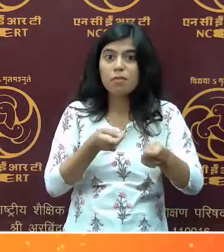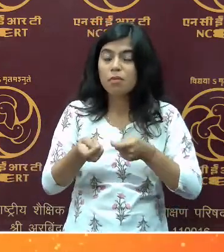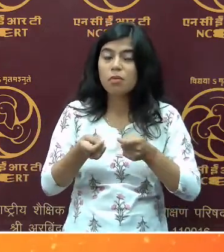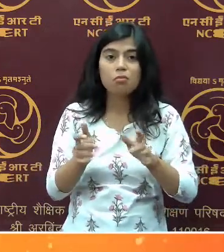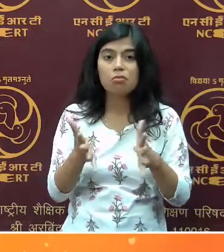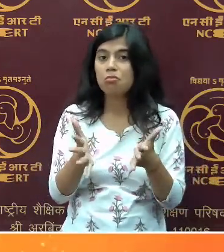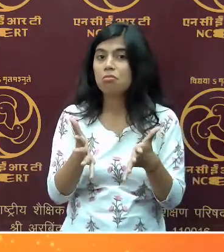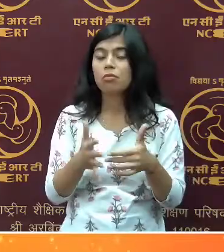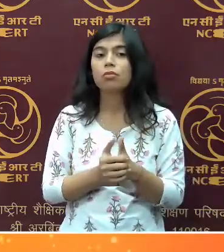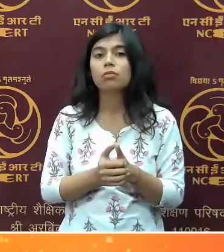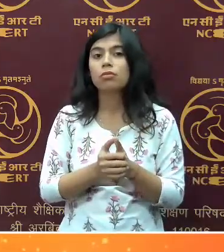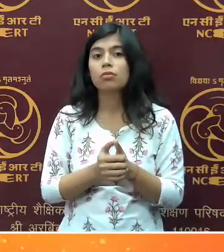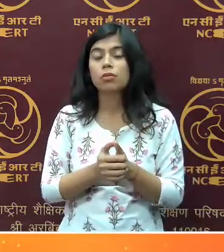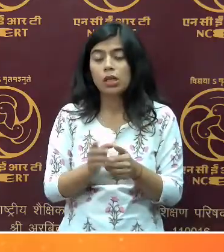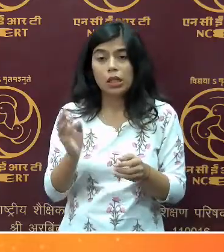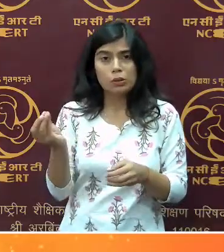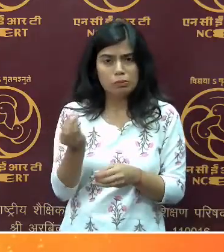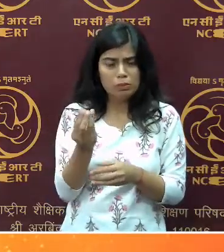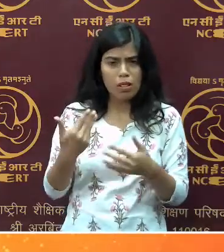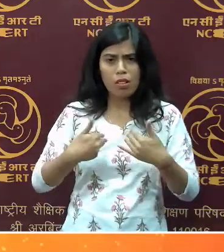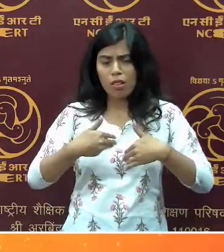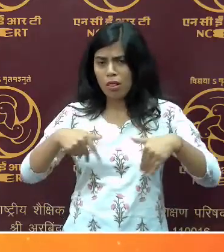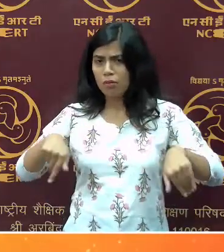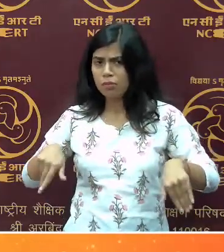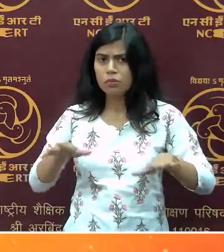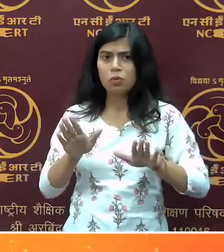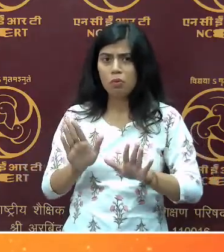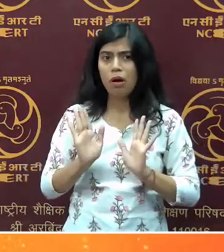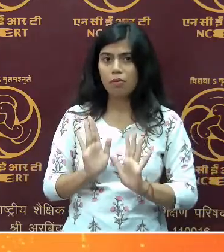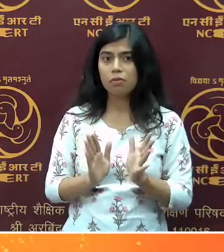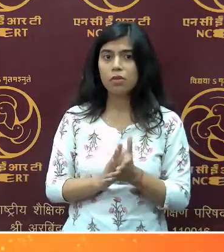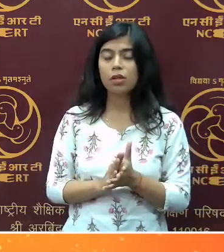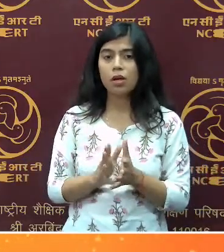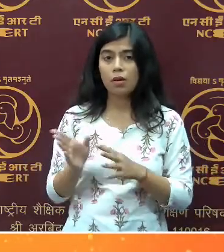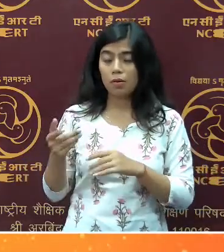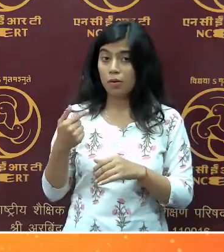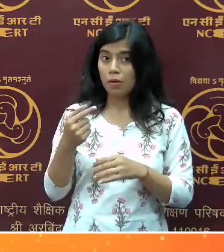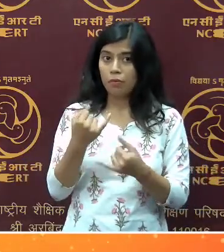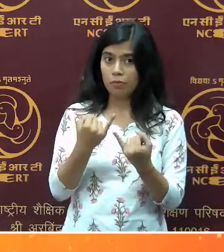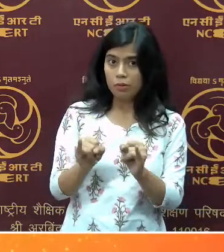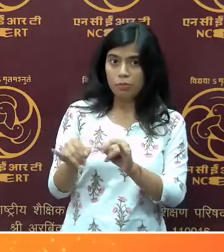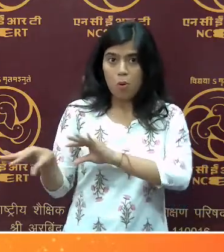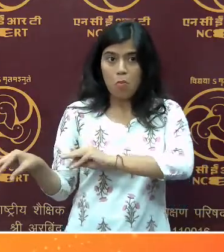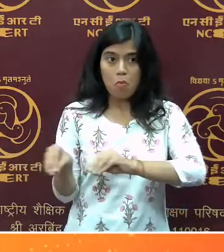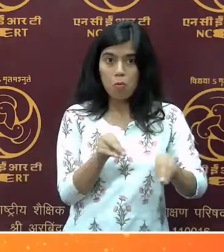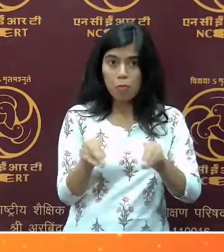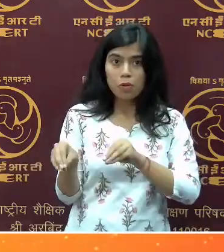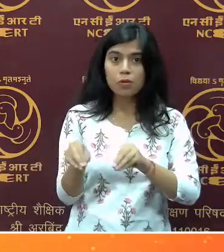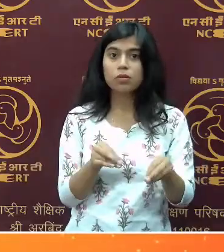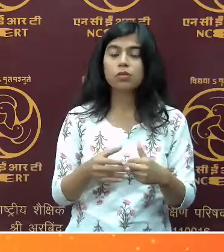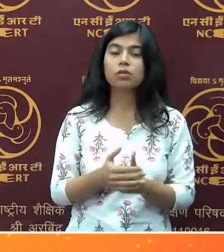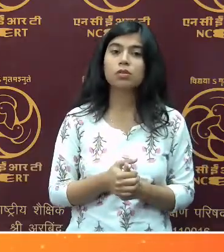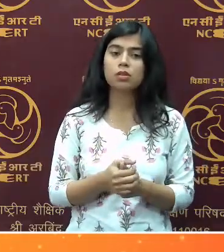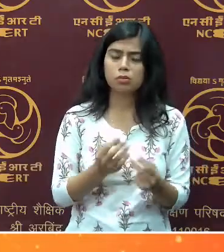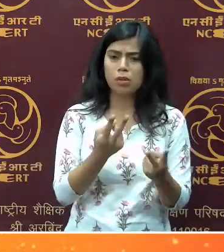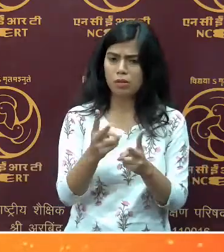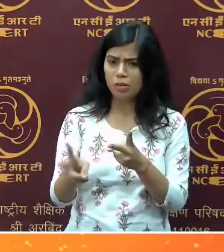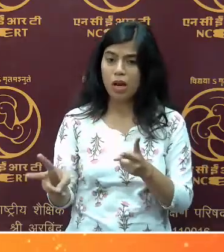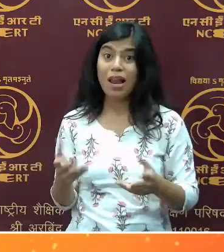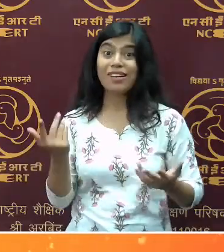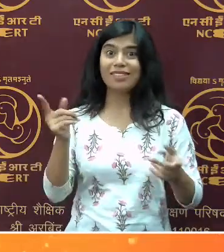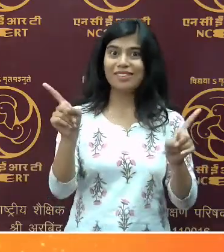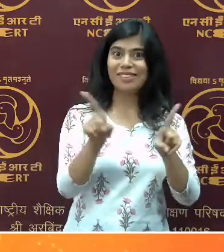are reasonable restrictions, lawful restrictions. For example, freedom of movement can be restricted in certain sensitive areas like